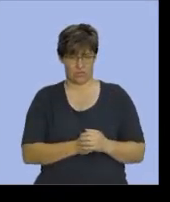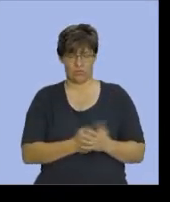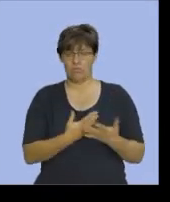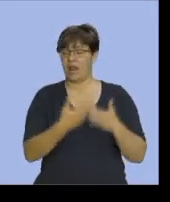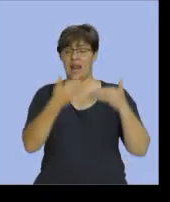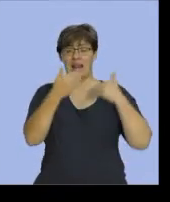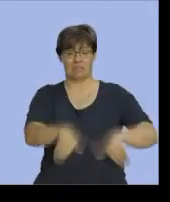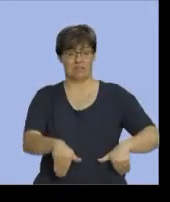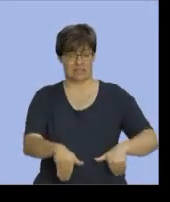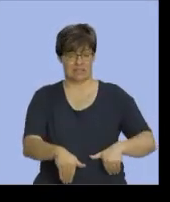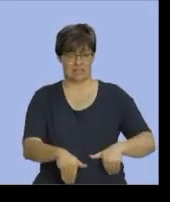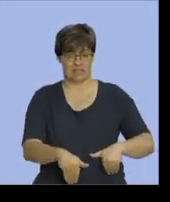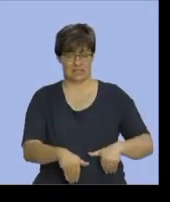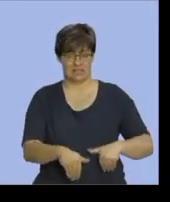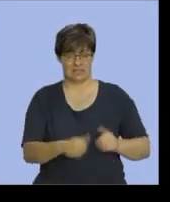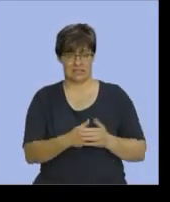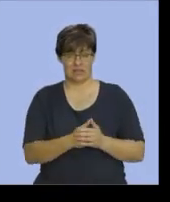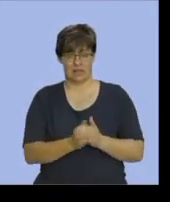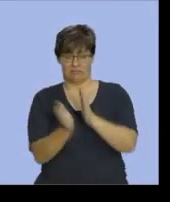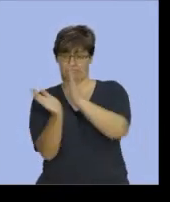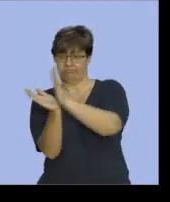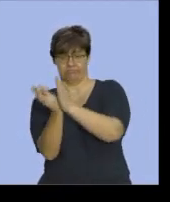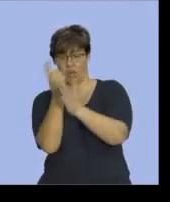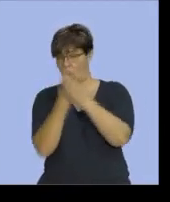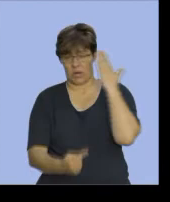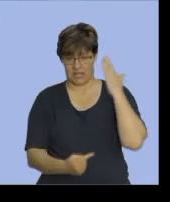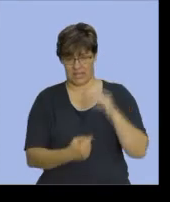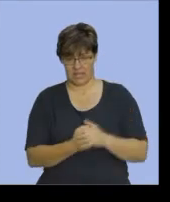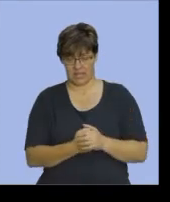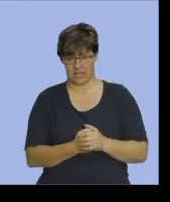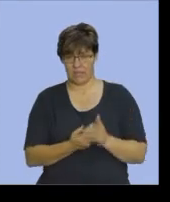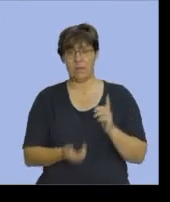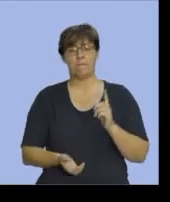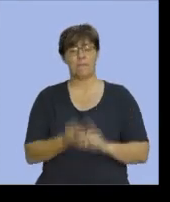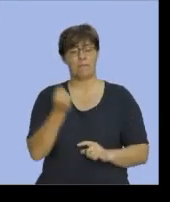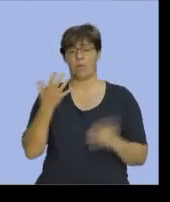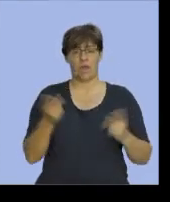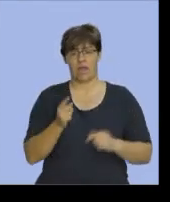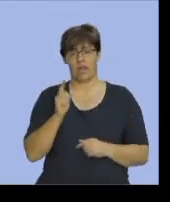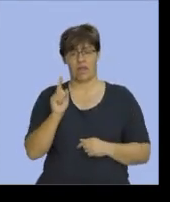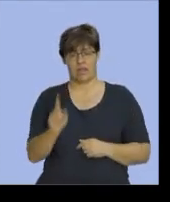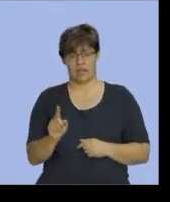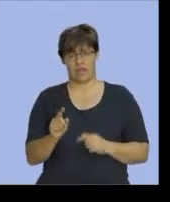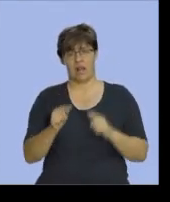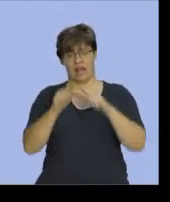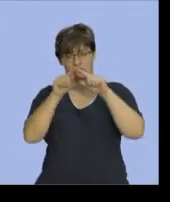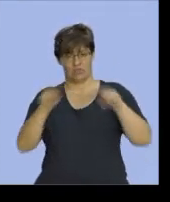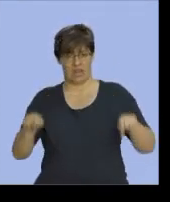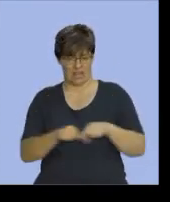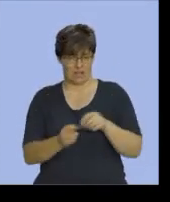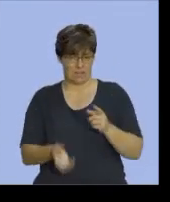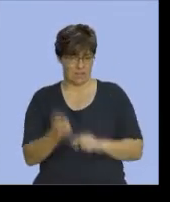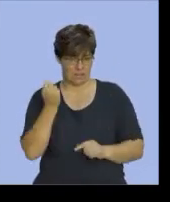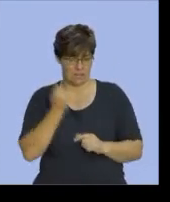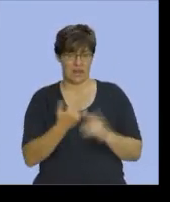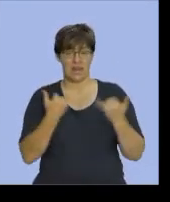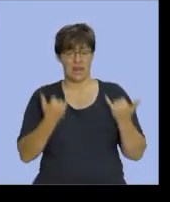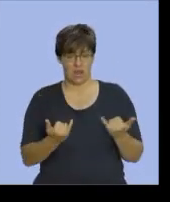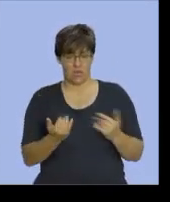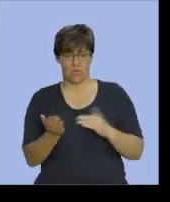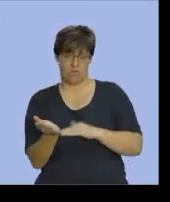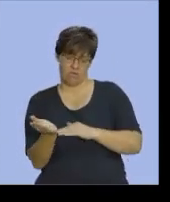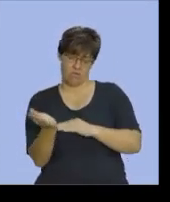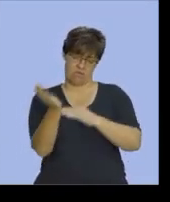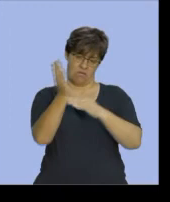The angles are no longer limited to being acute angles, which are normally found in triangles,